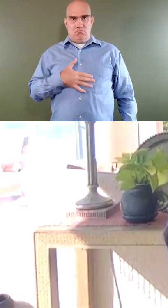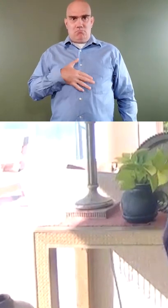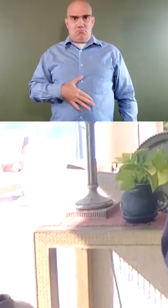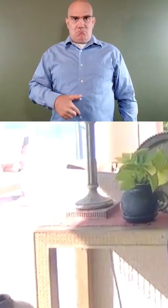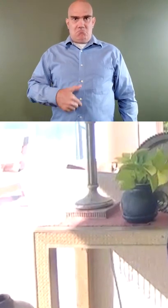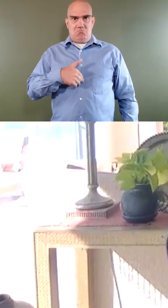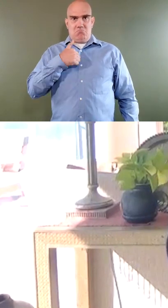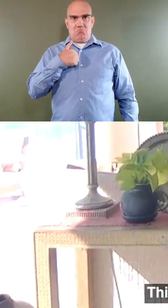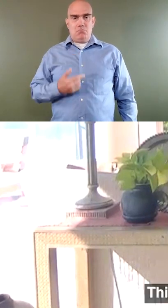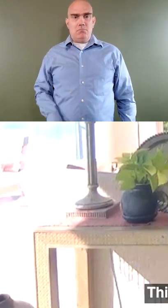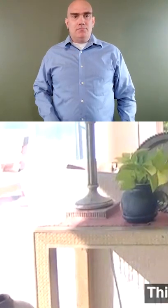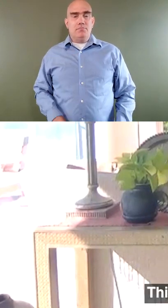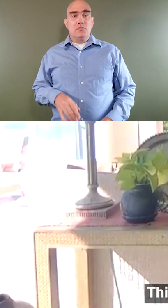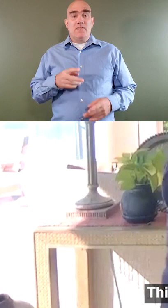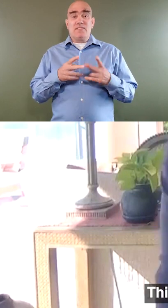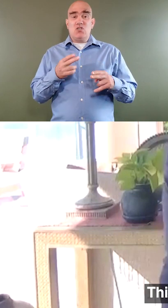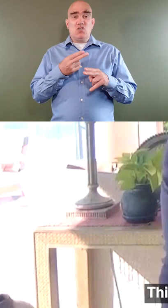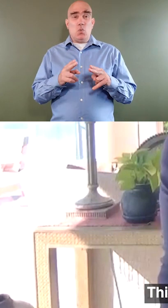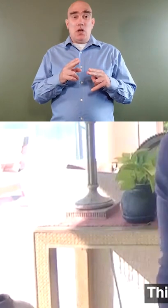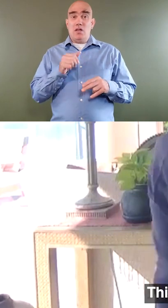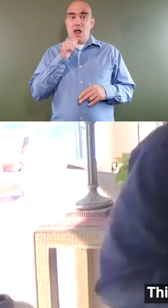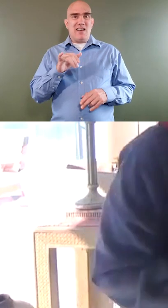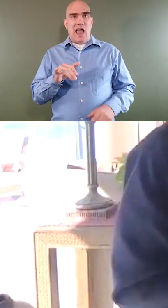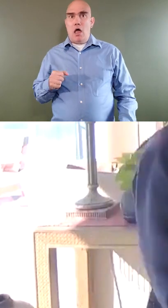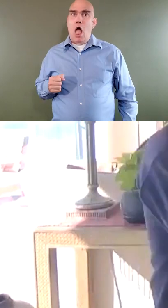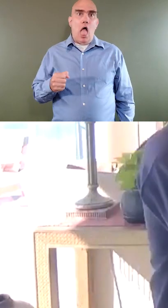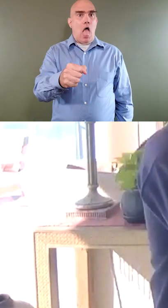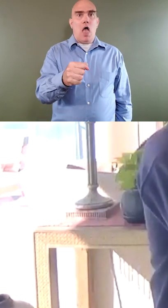under the elbow. This is very short, it's not like this.